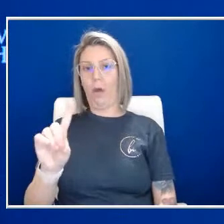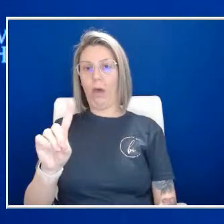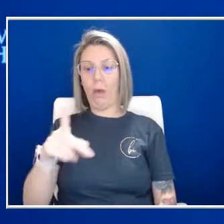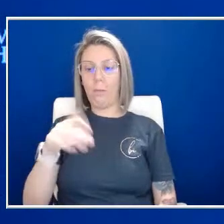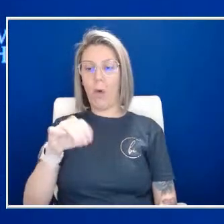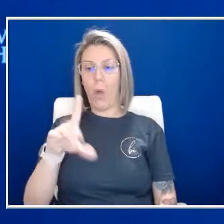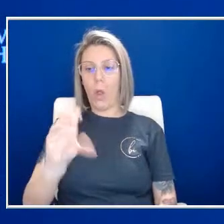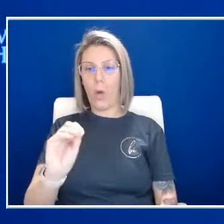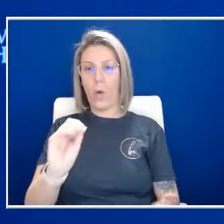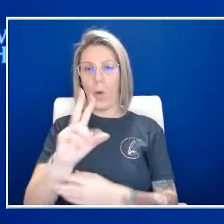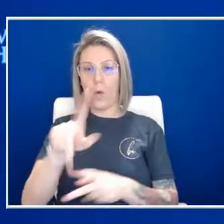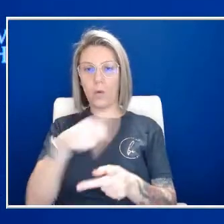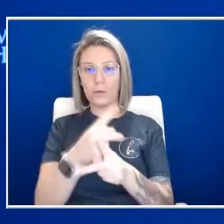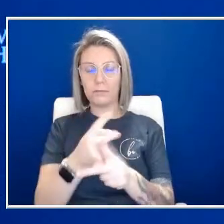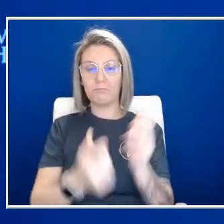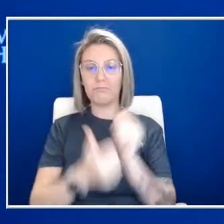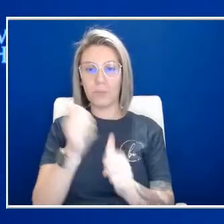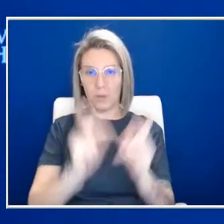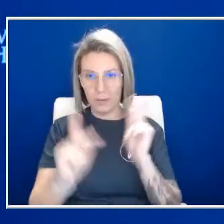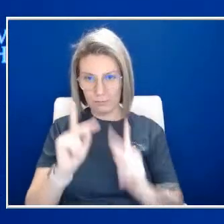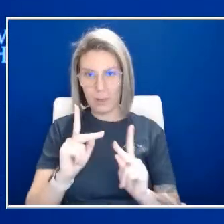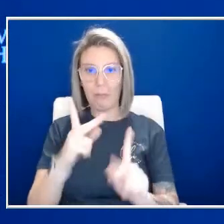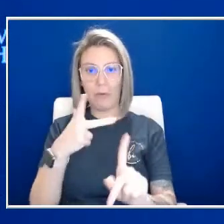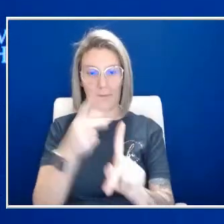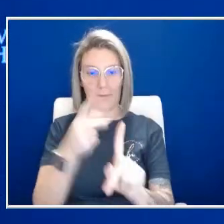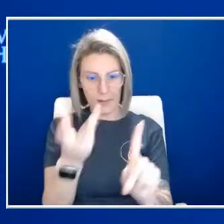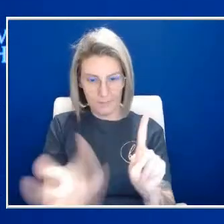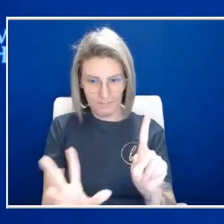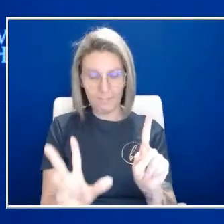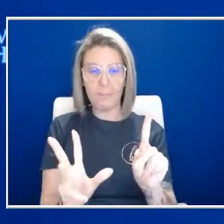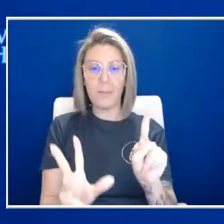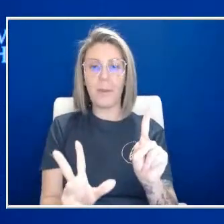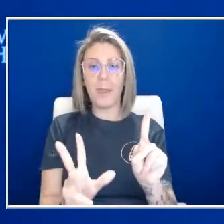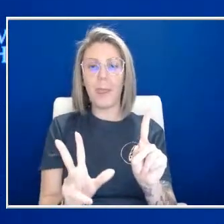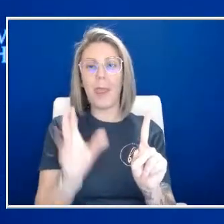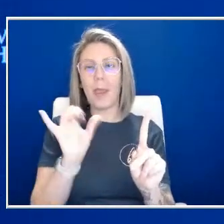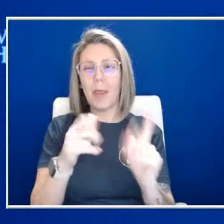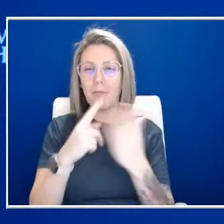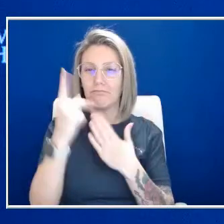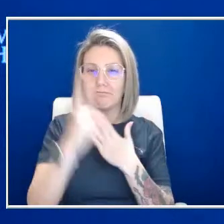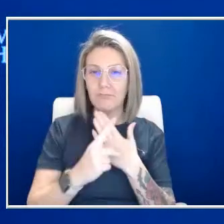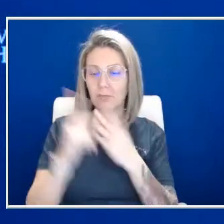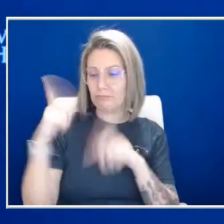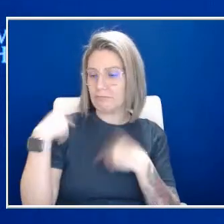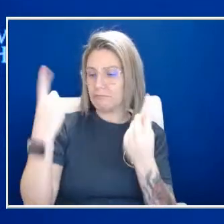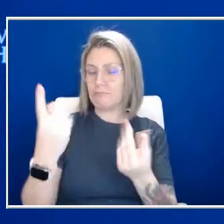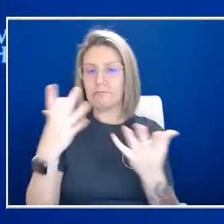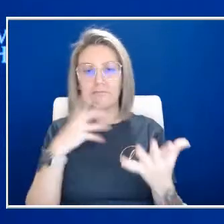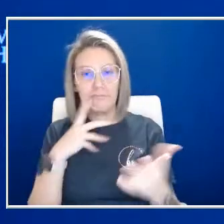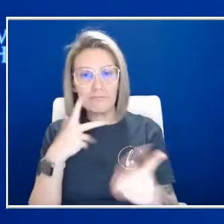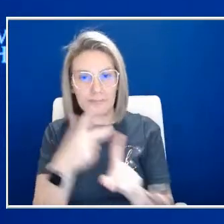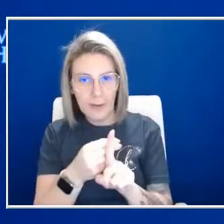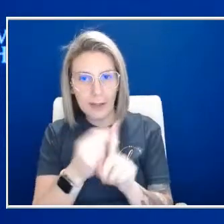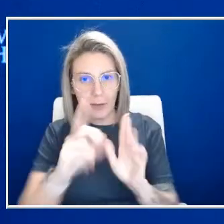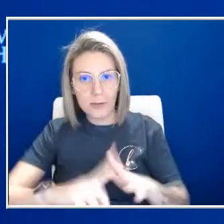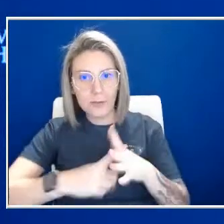gotten vaccinated for, in that vaccination program since the vaccine was introduced was issued